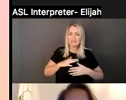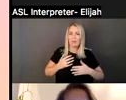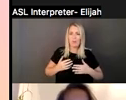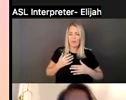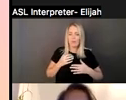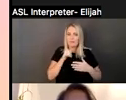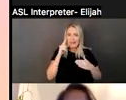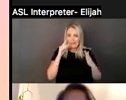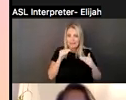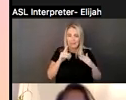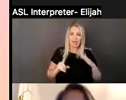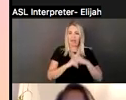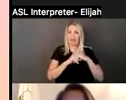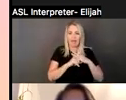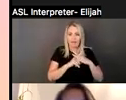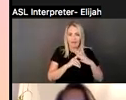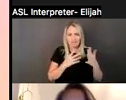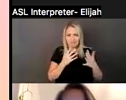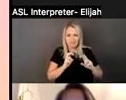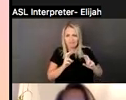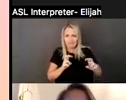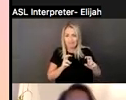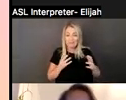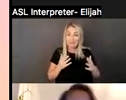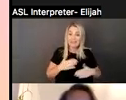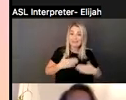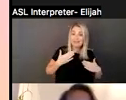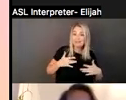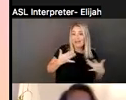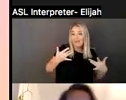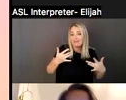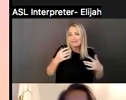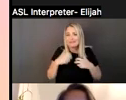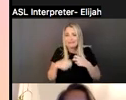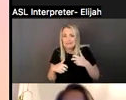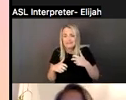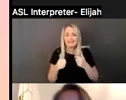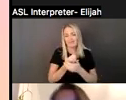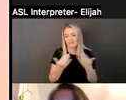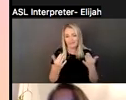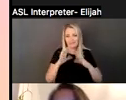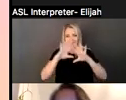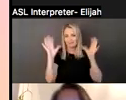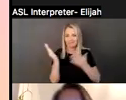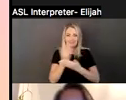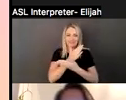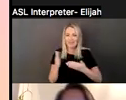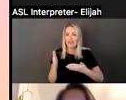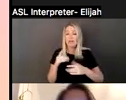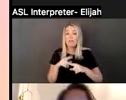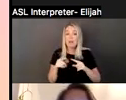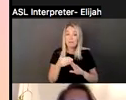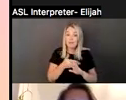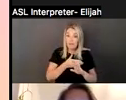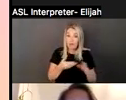expected or unexpected, delightful or difficult, all the above. But yeah, before we do that, before